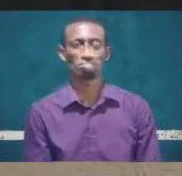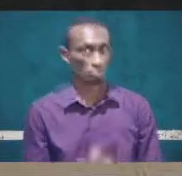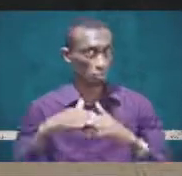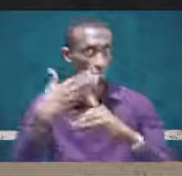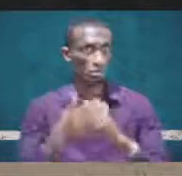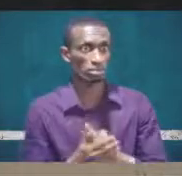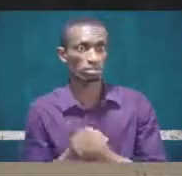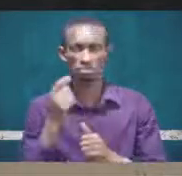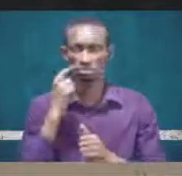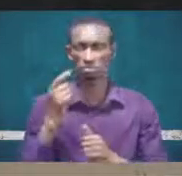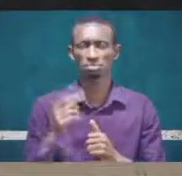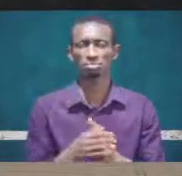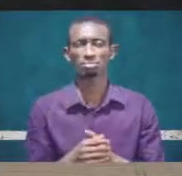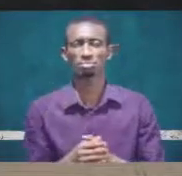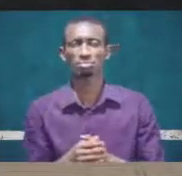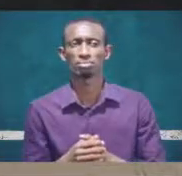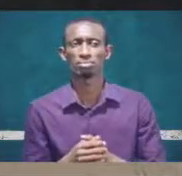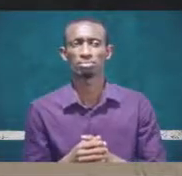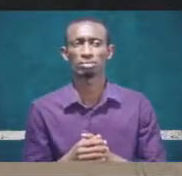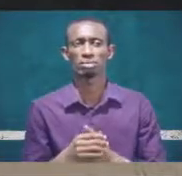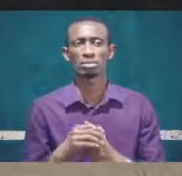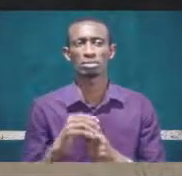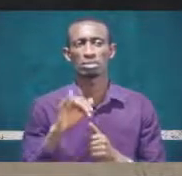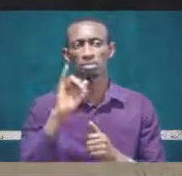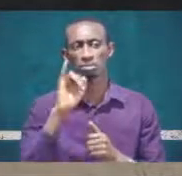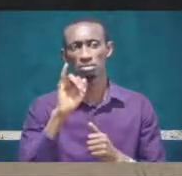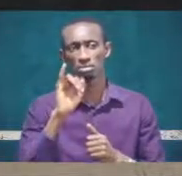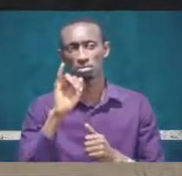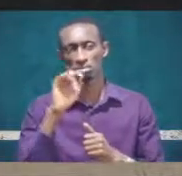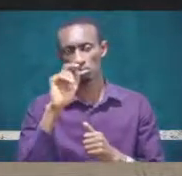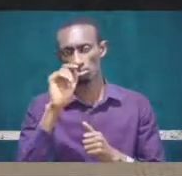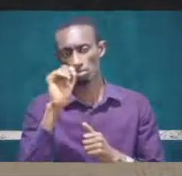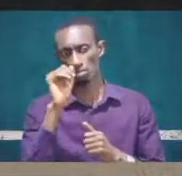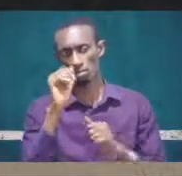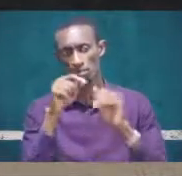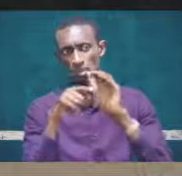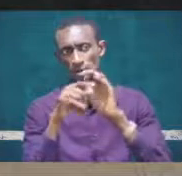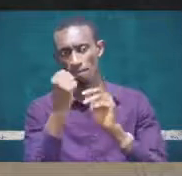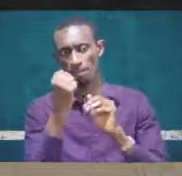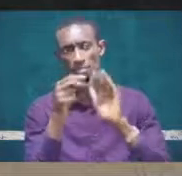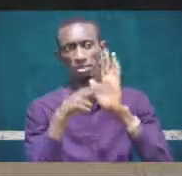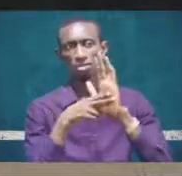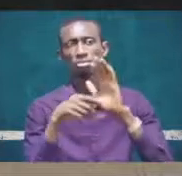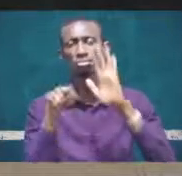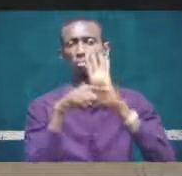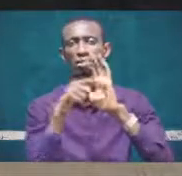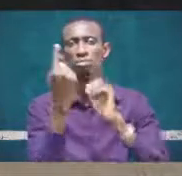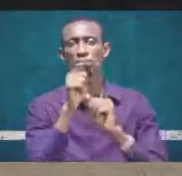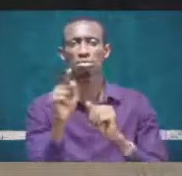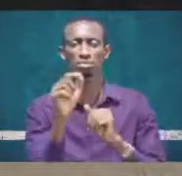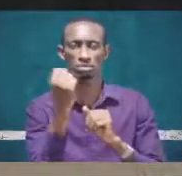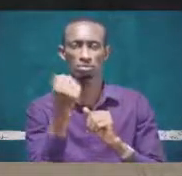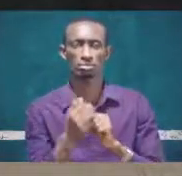Then I go back my integral. It was 1 I5, which is equal to minus 1 divided by 5,